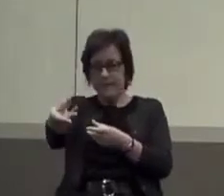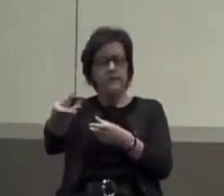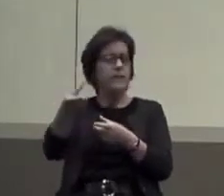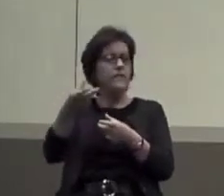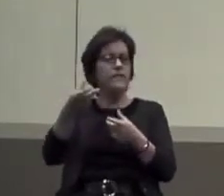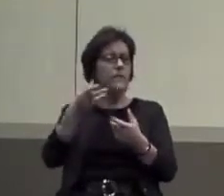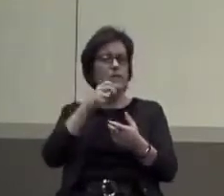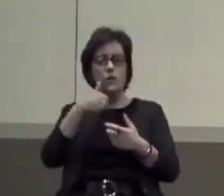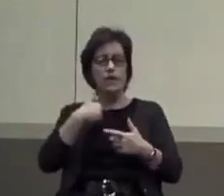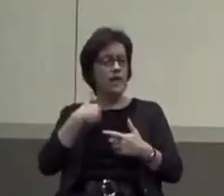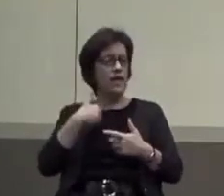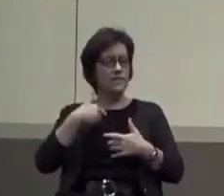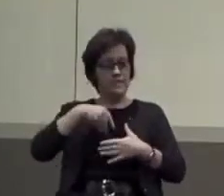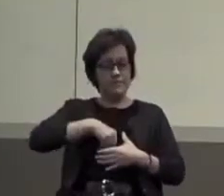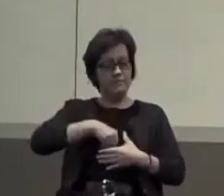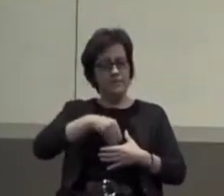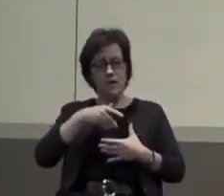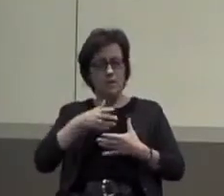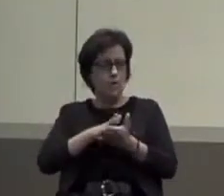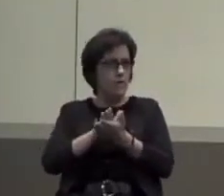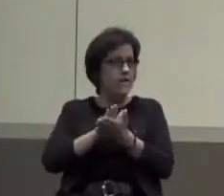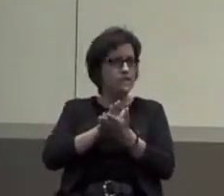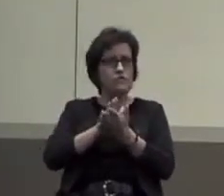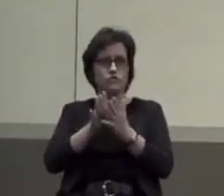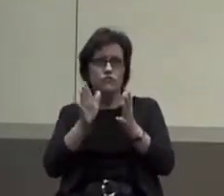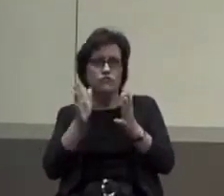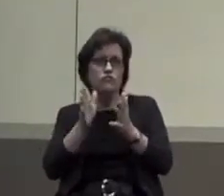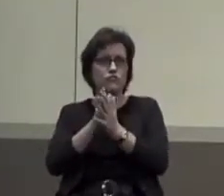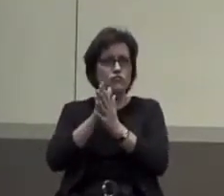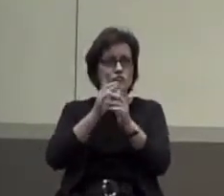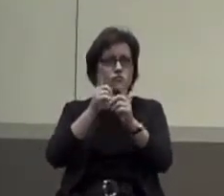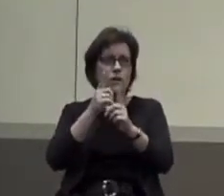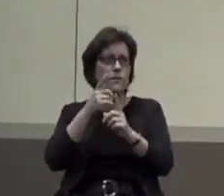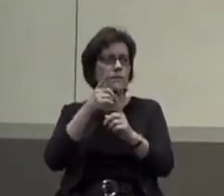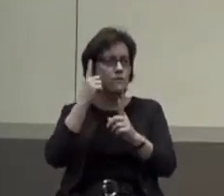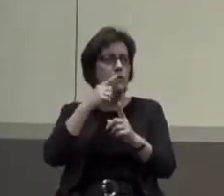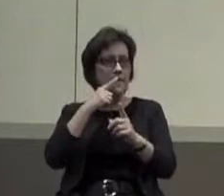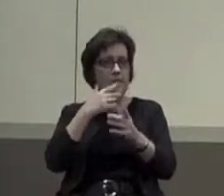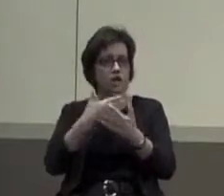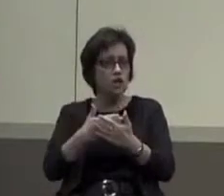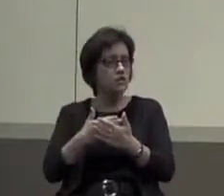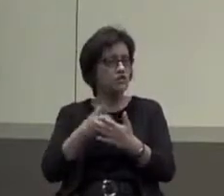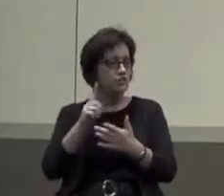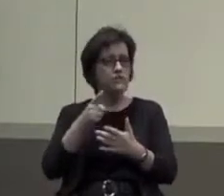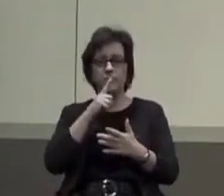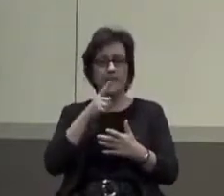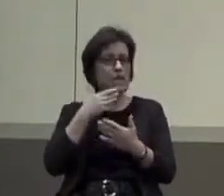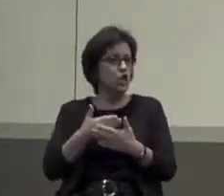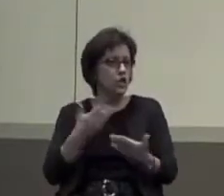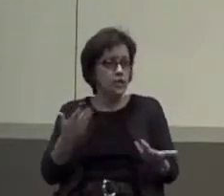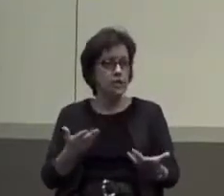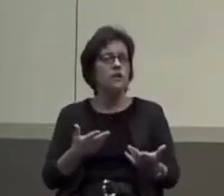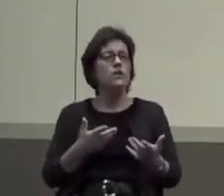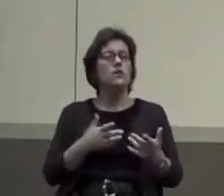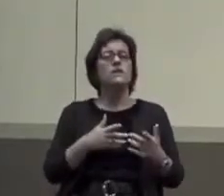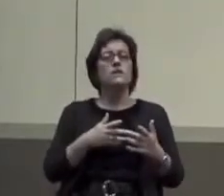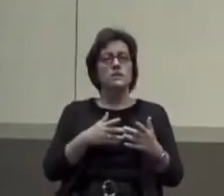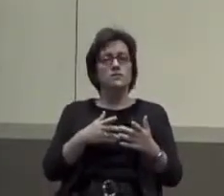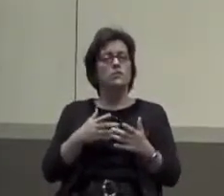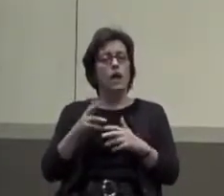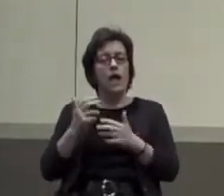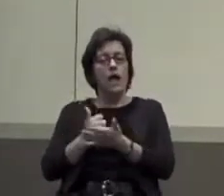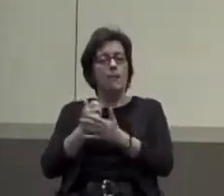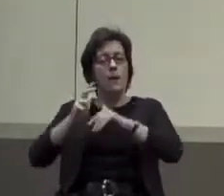really tangible that they really want. But we need to really kind of help move students towards building the intrinsic motivation. So